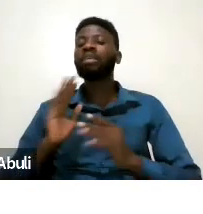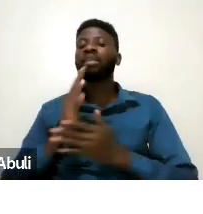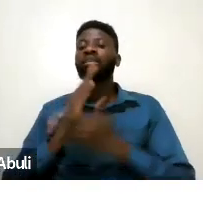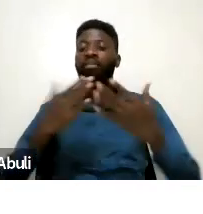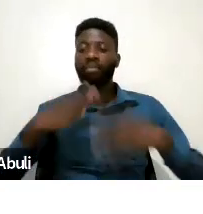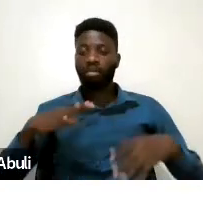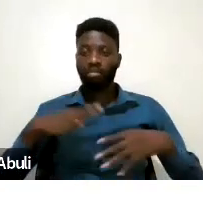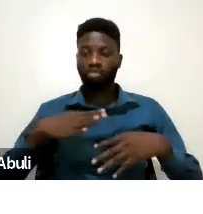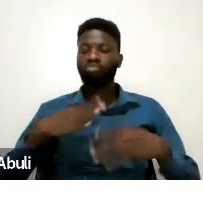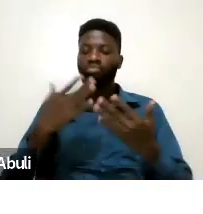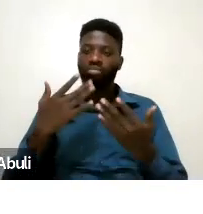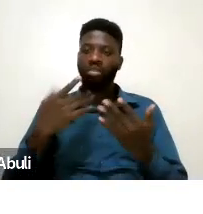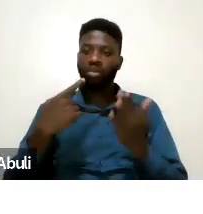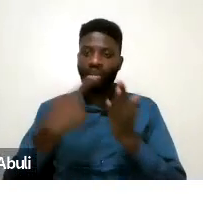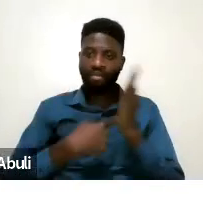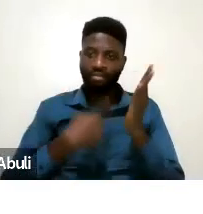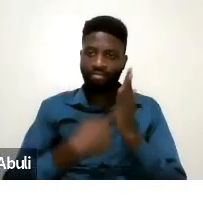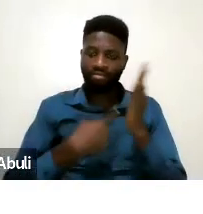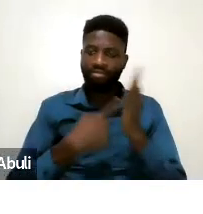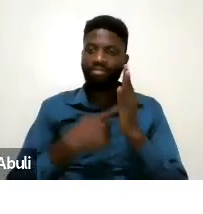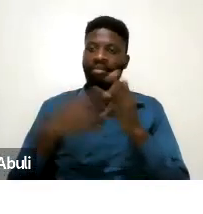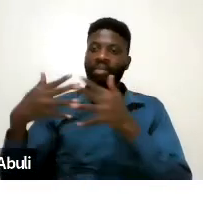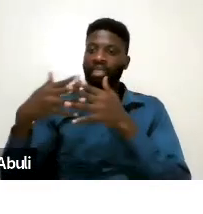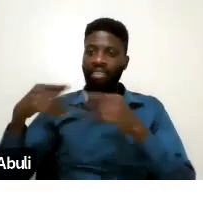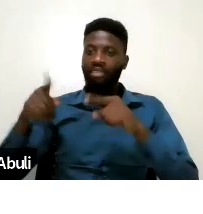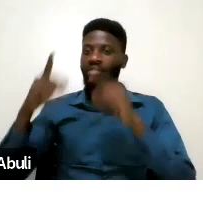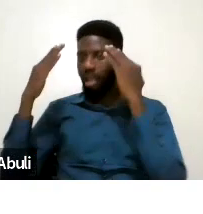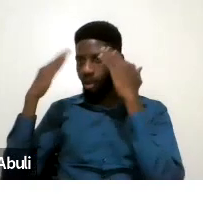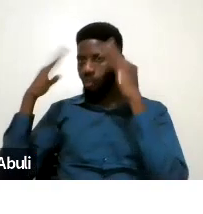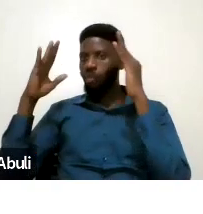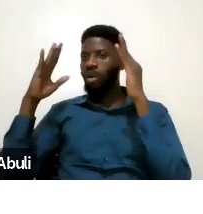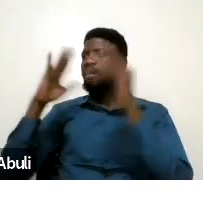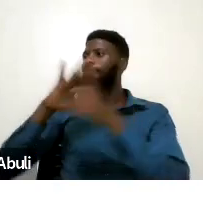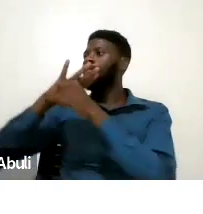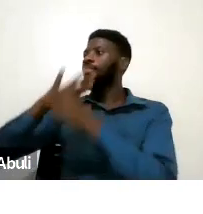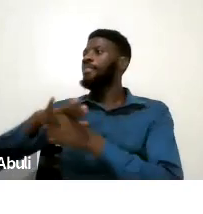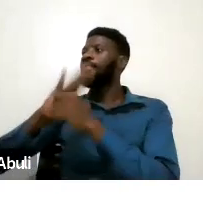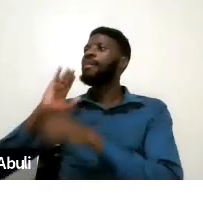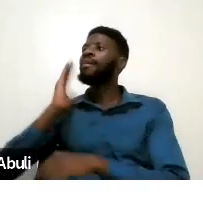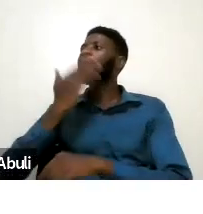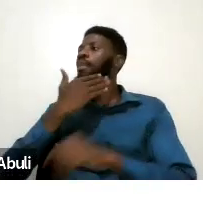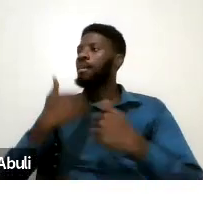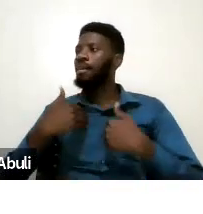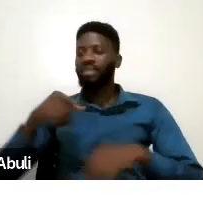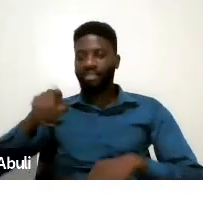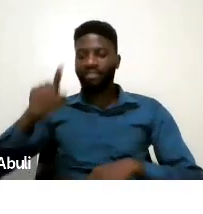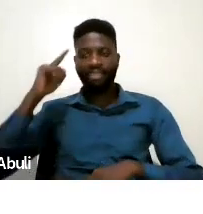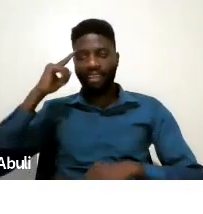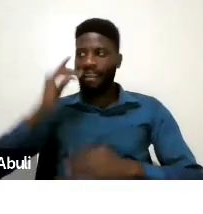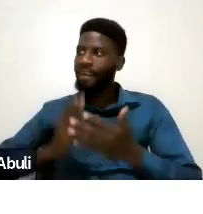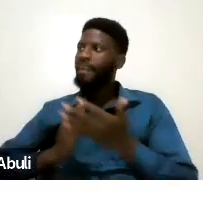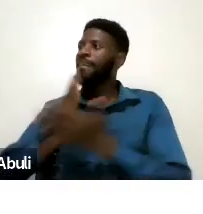who were not even aware that they are prejudiced. They thought it was their right. So it's also the responsibility